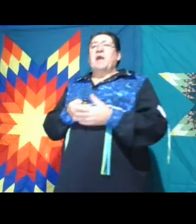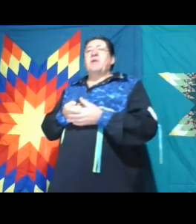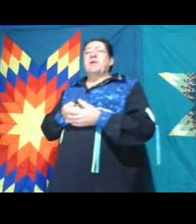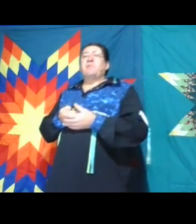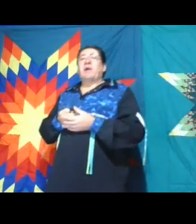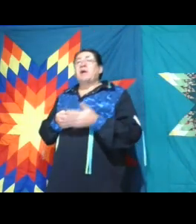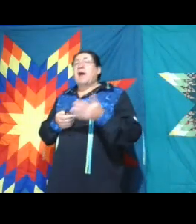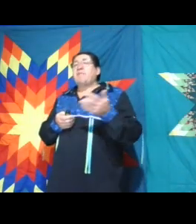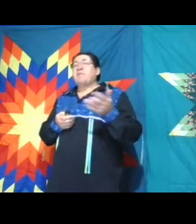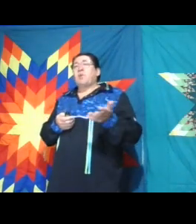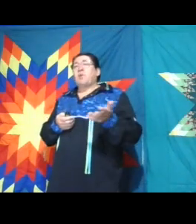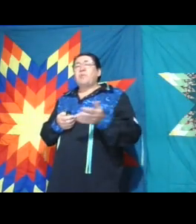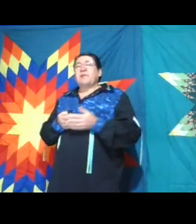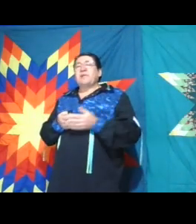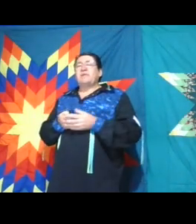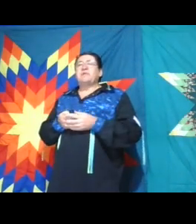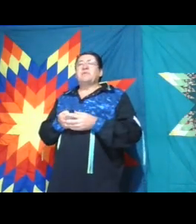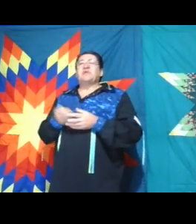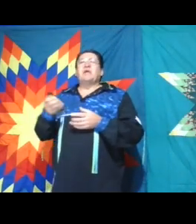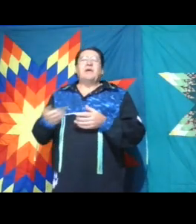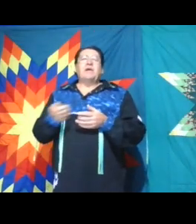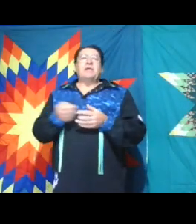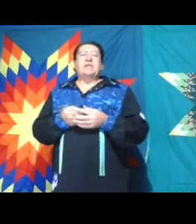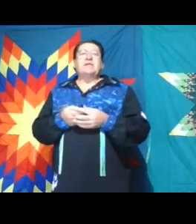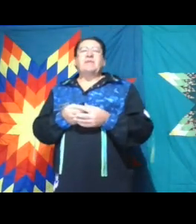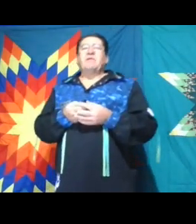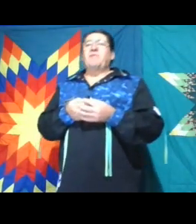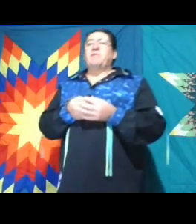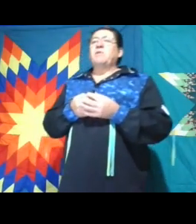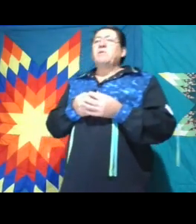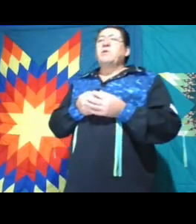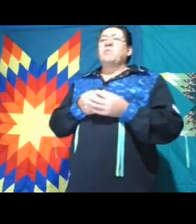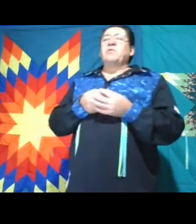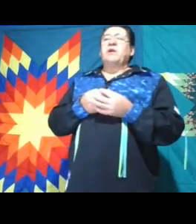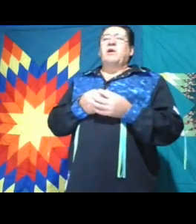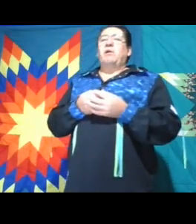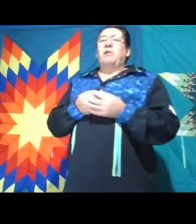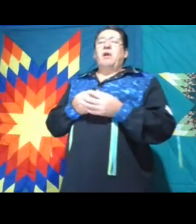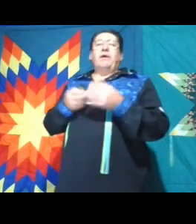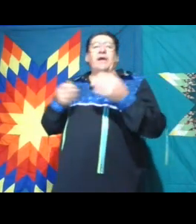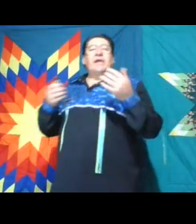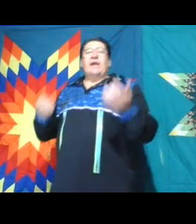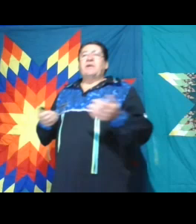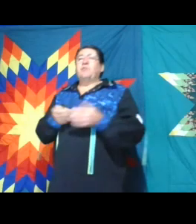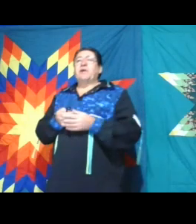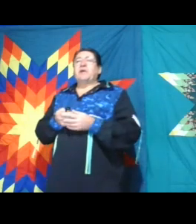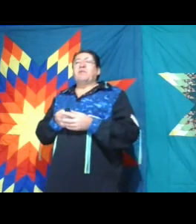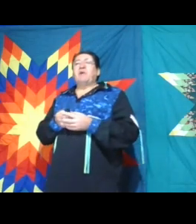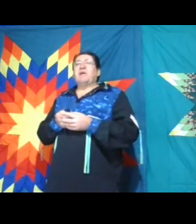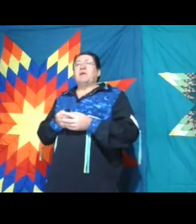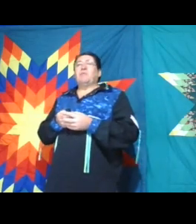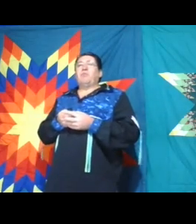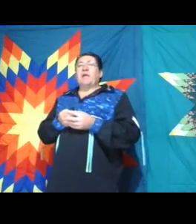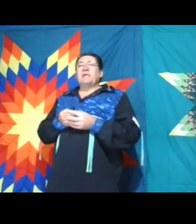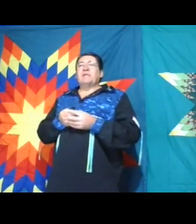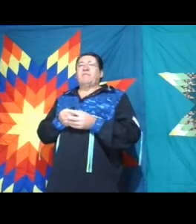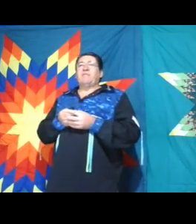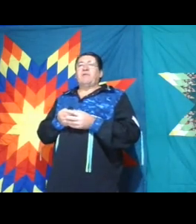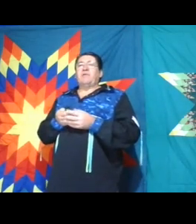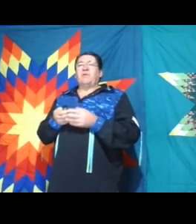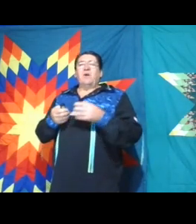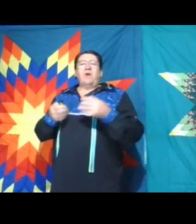remote area, they might not have the employment center, so check to see if they have a local community hall. Again, it would be a great